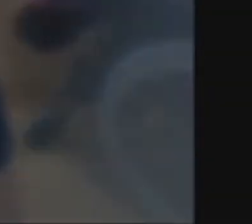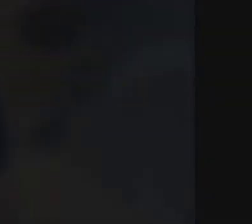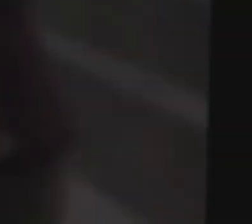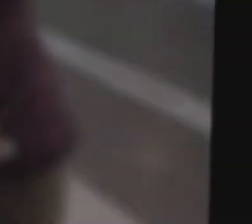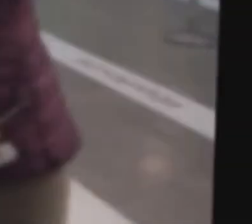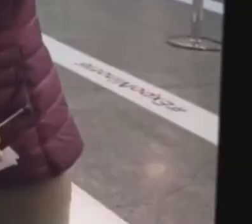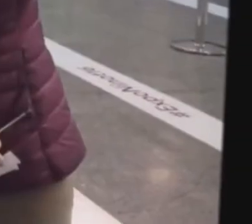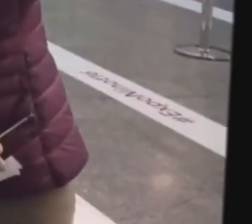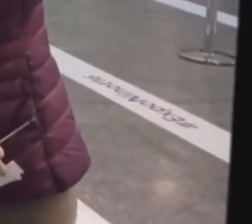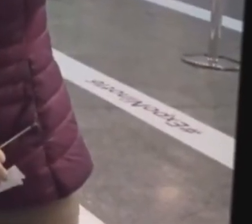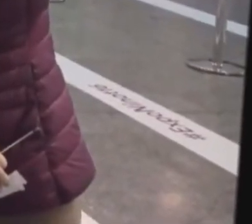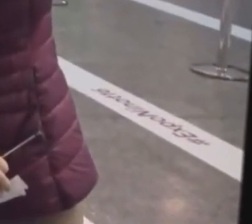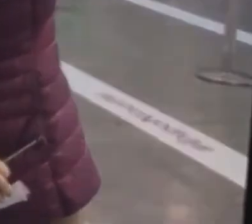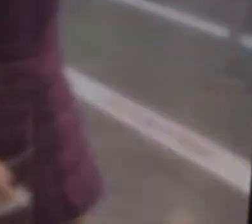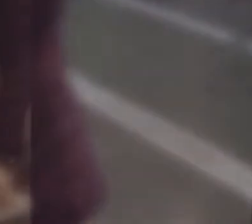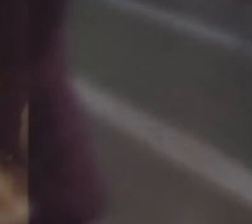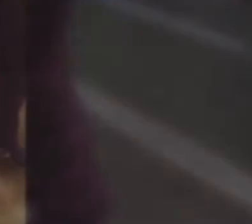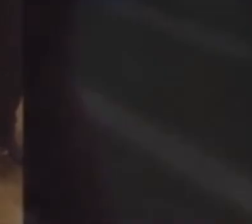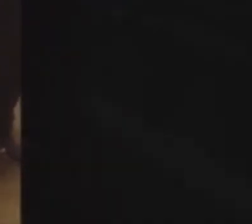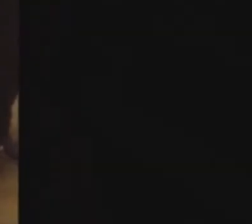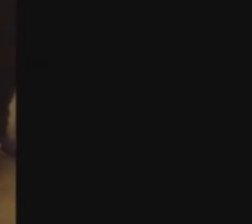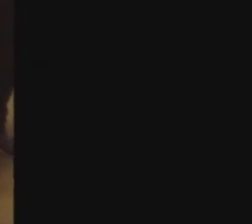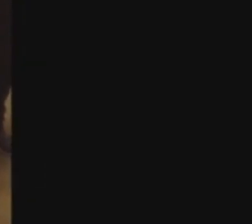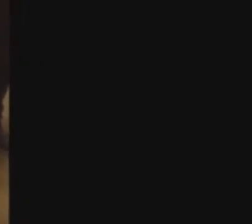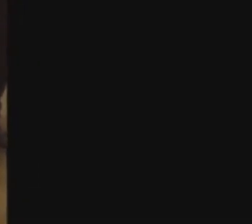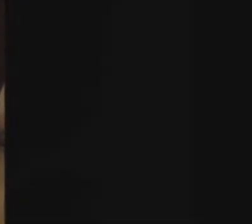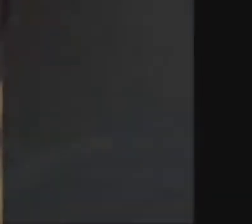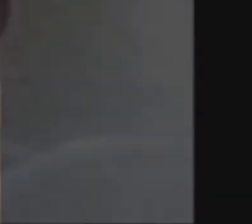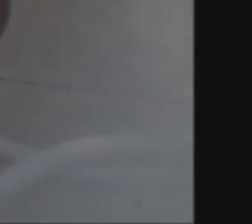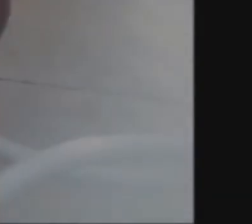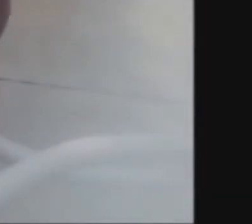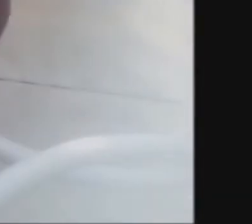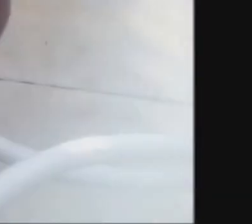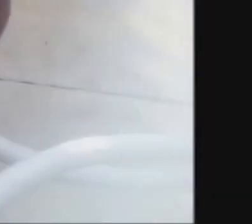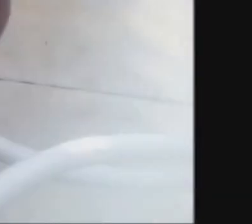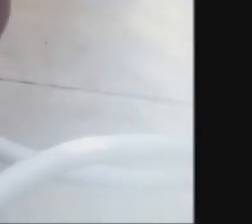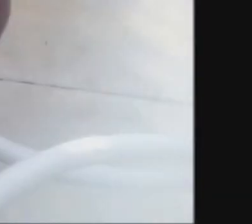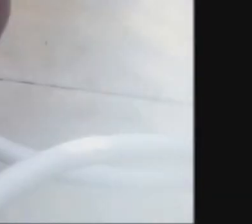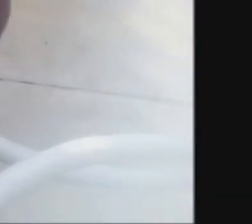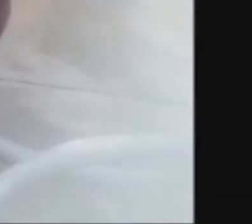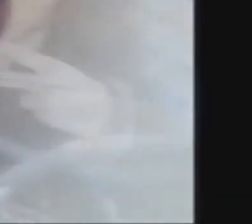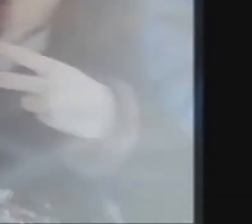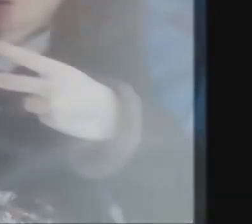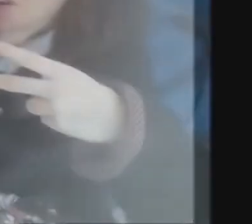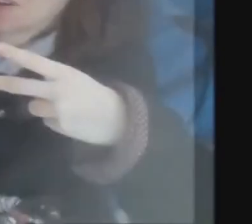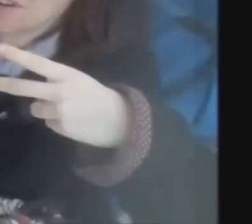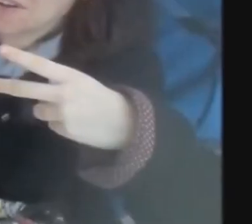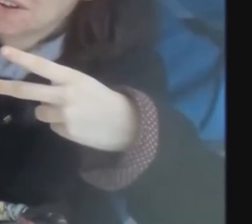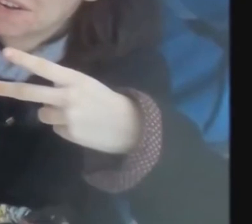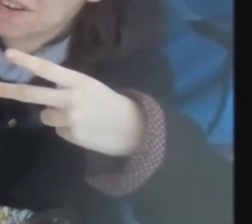time, but darling, just kiss me slow. Your heart is all I